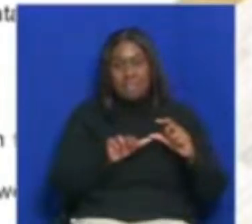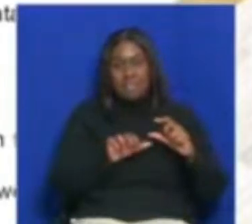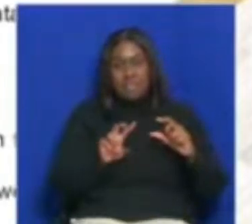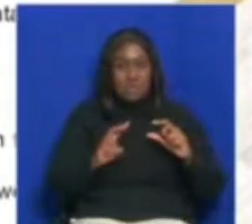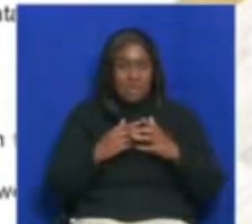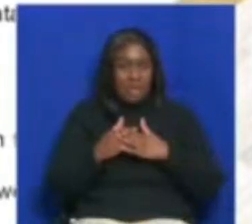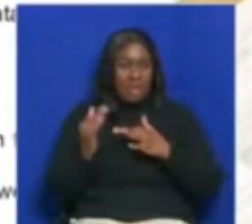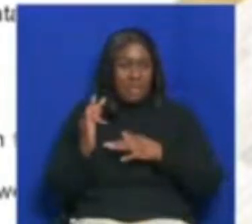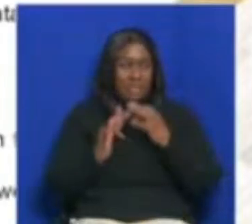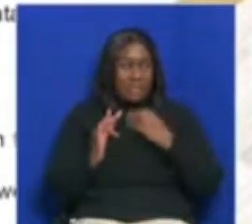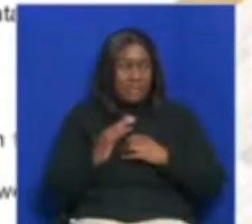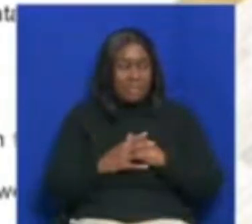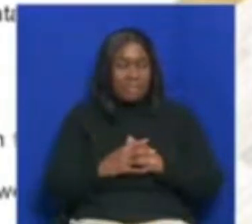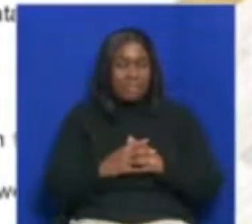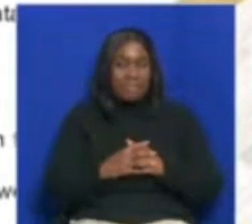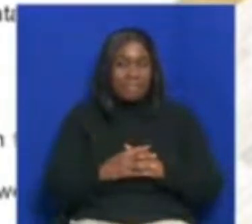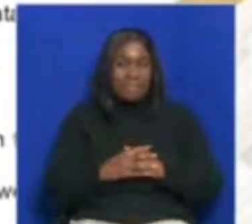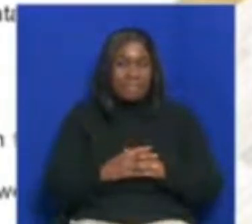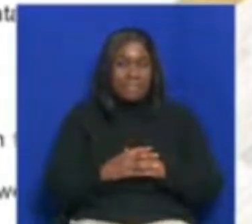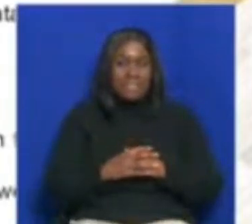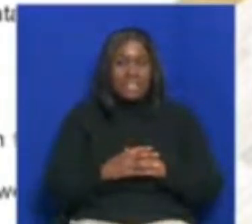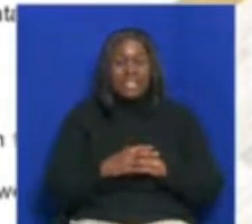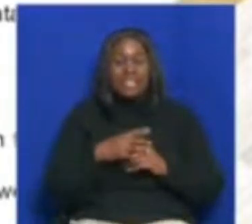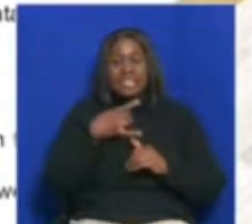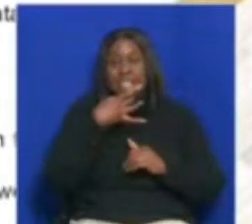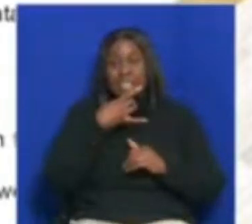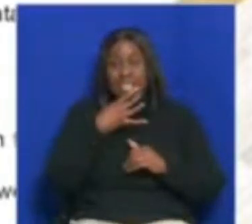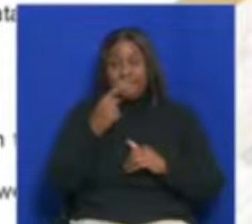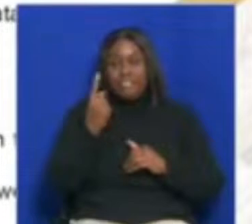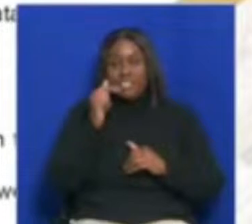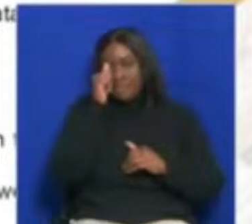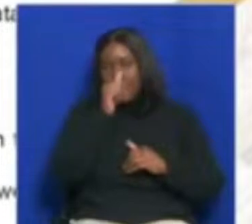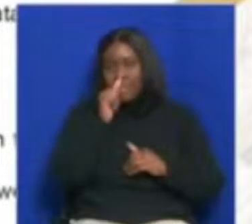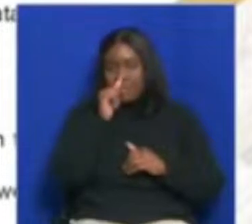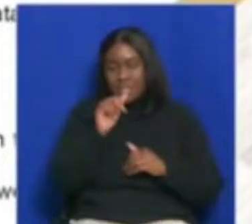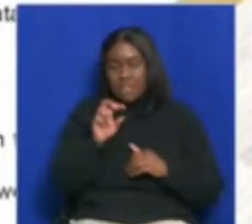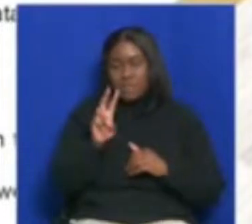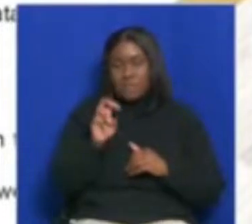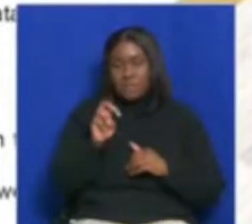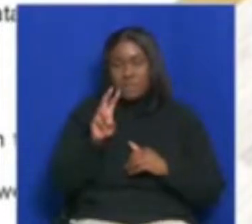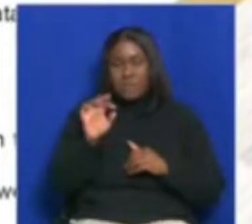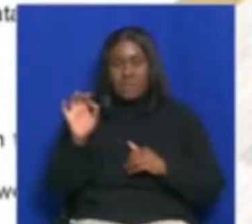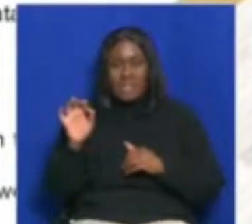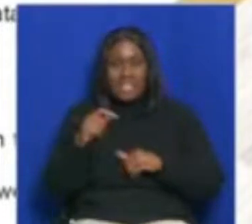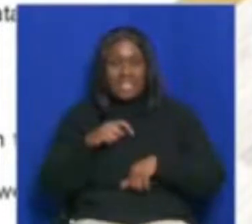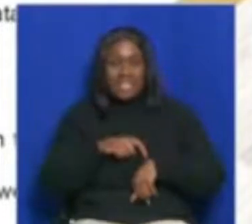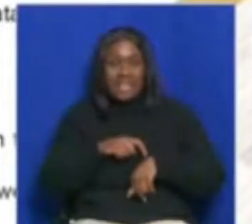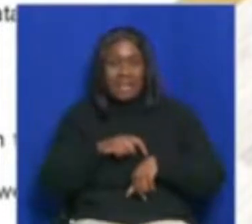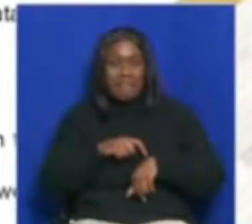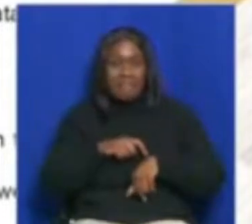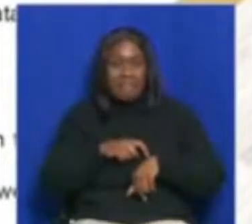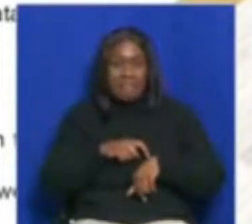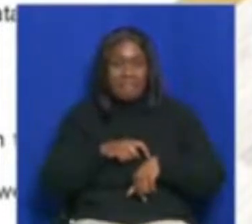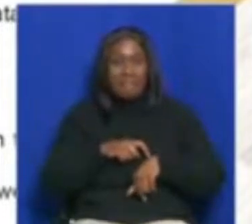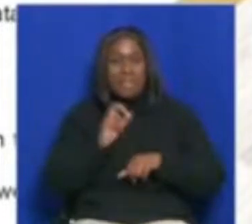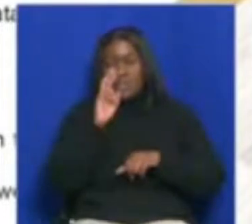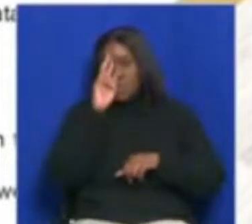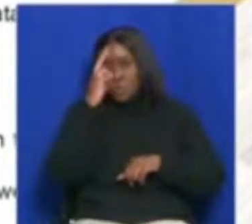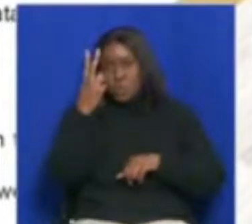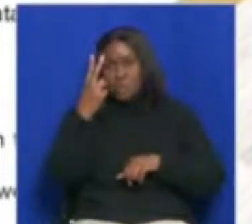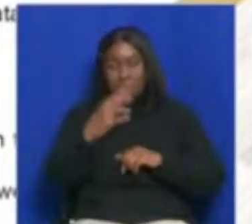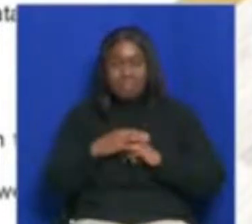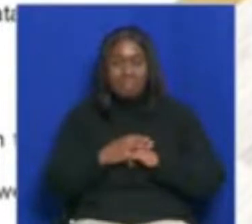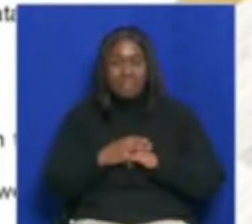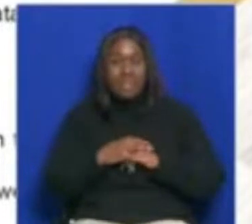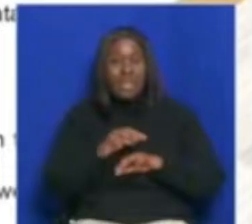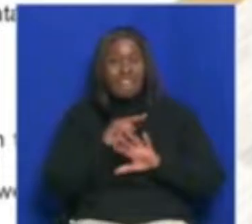Okay, on Saturday, the 1st of April 2023, at about 1400 hours, 5 deceased were shot